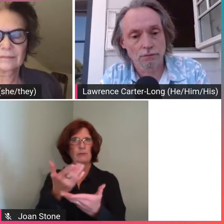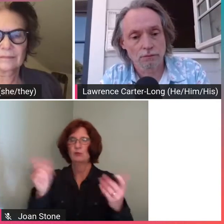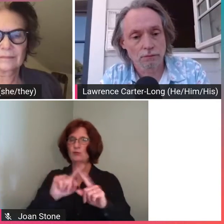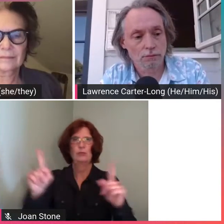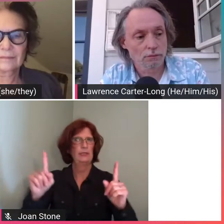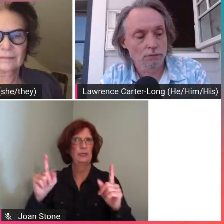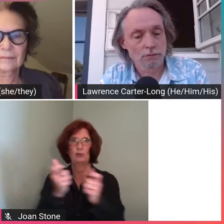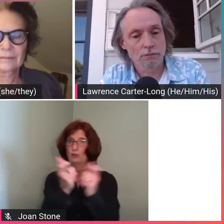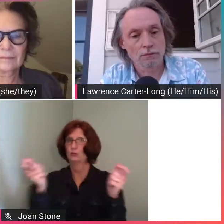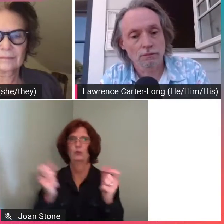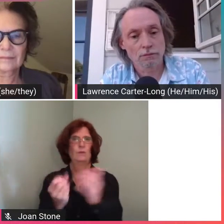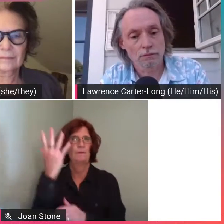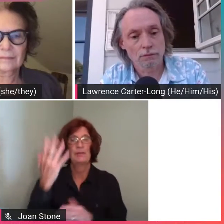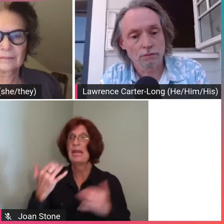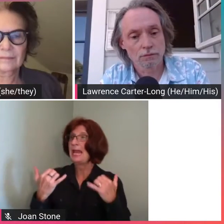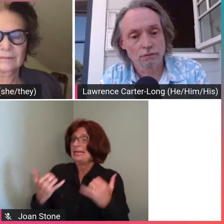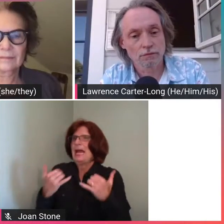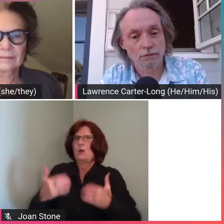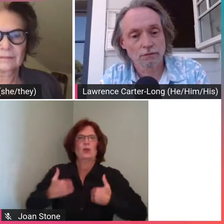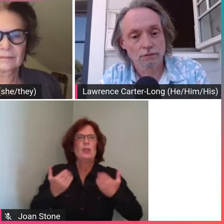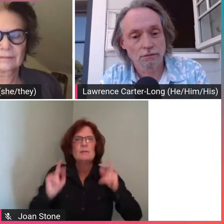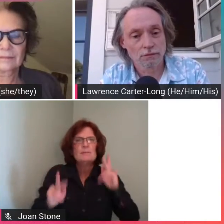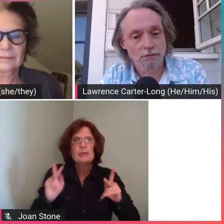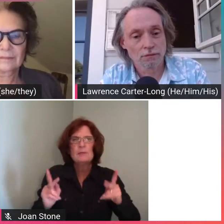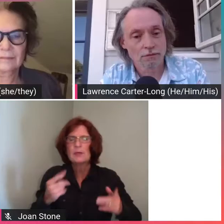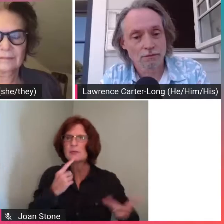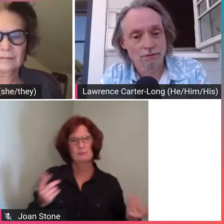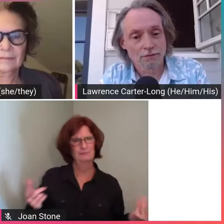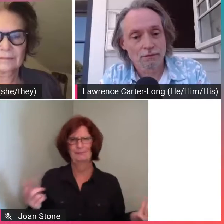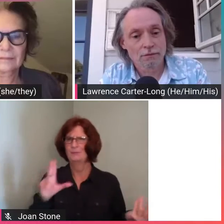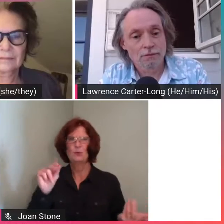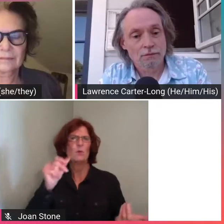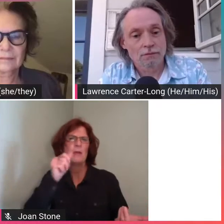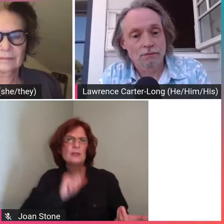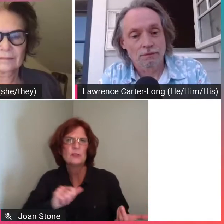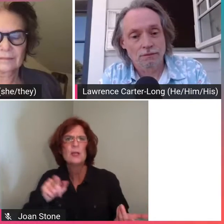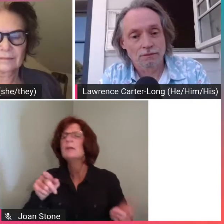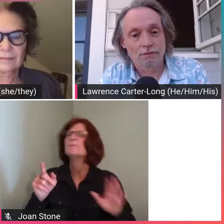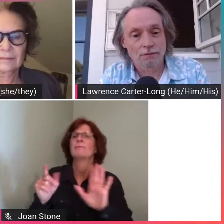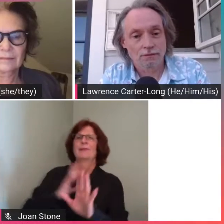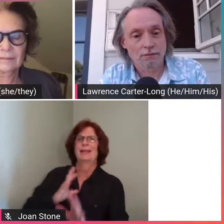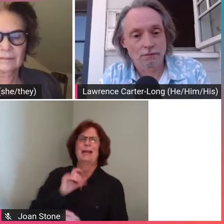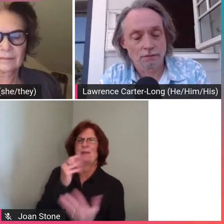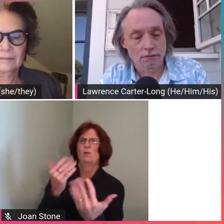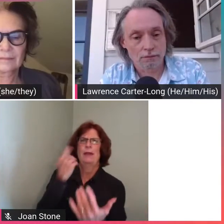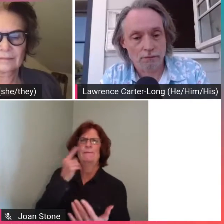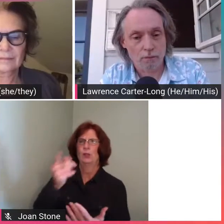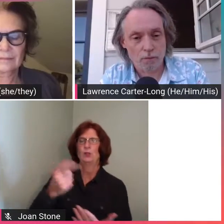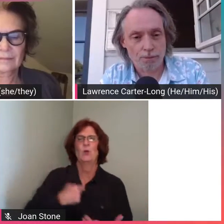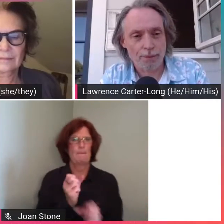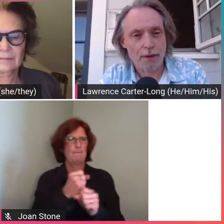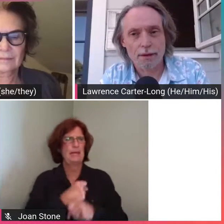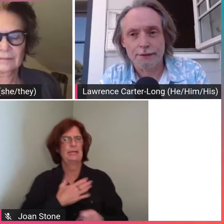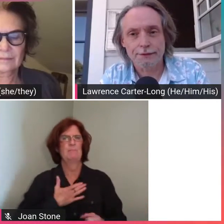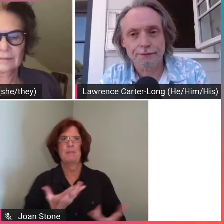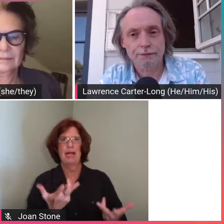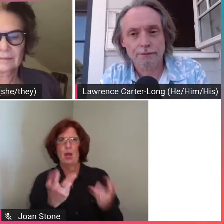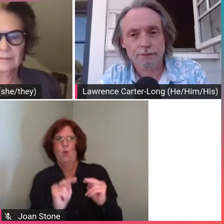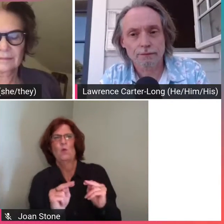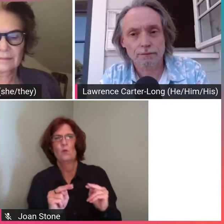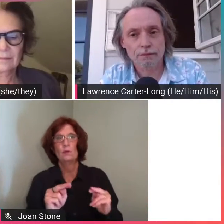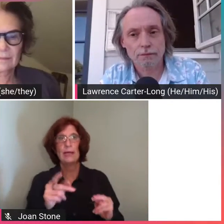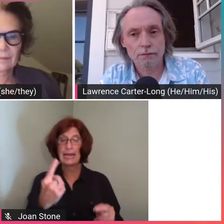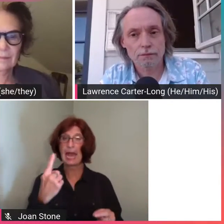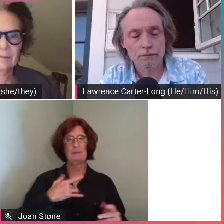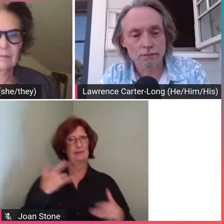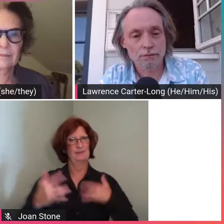they're taking the bulls by the horns. They're making their own work. And one of the things I'm so excited about with